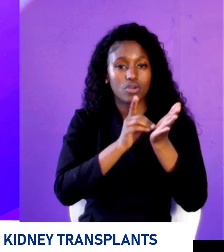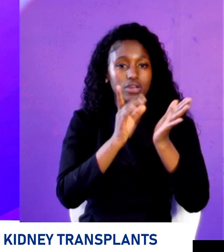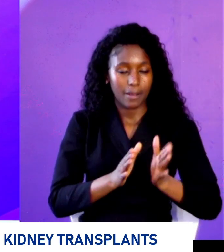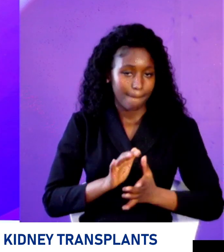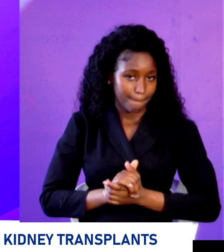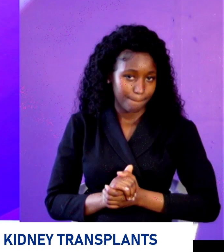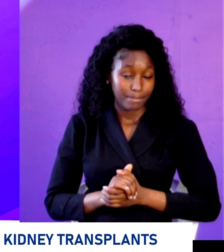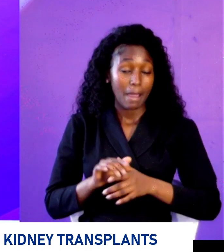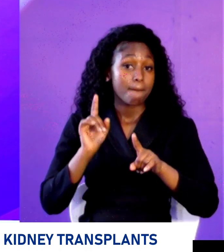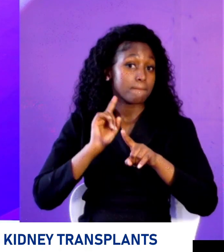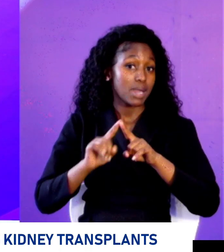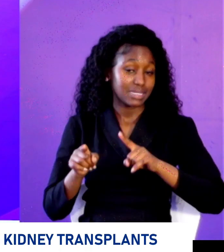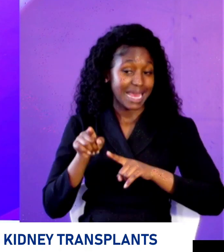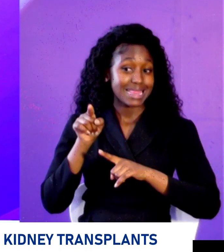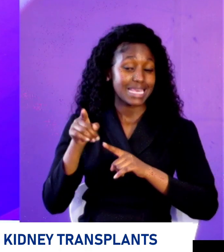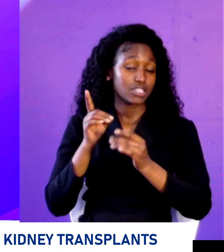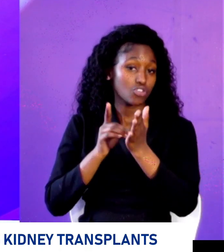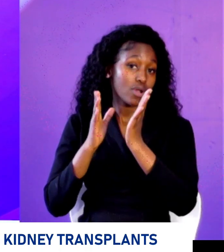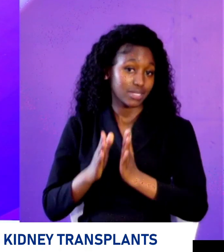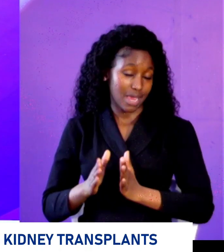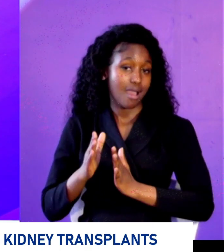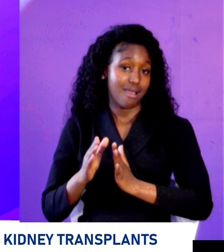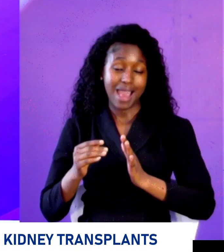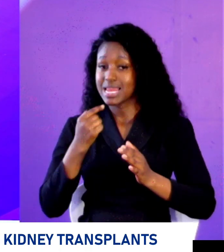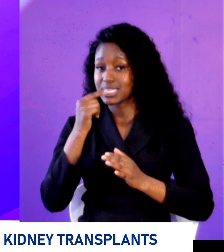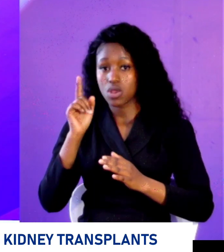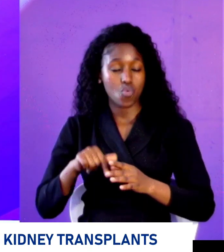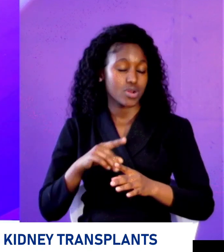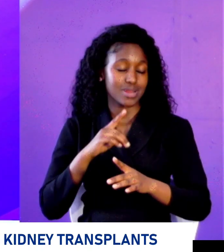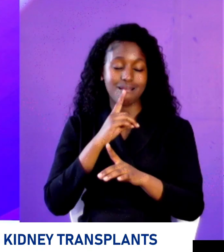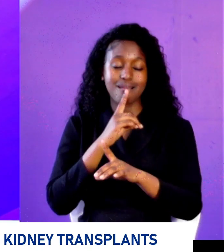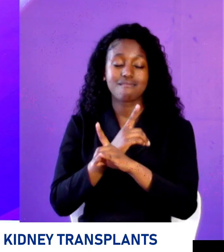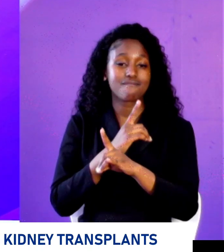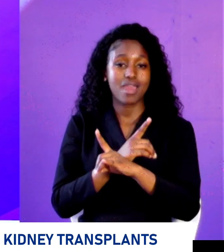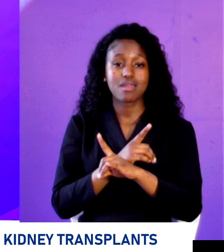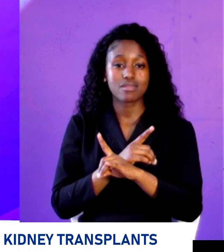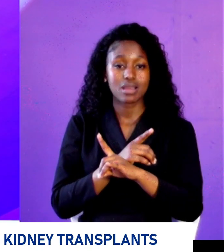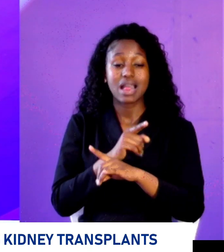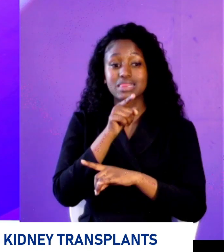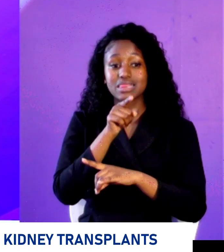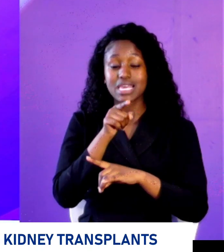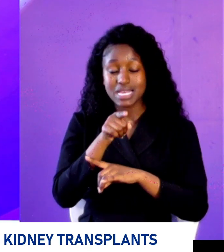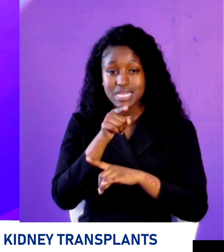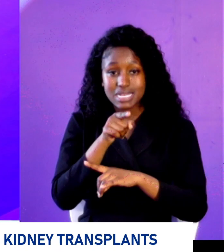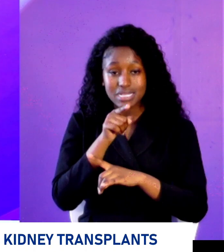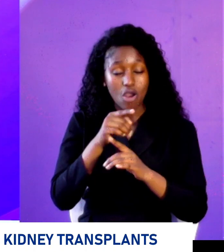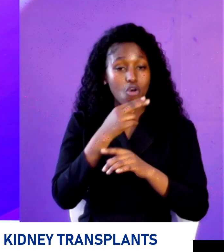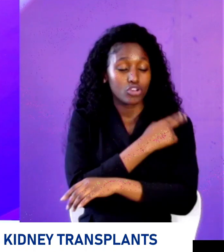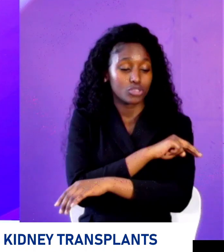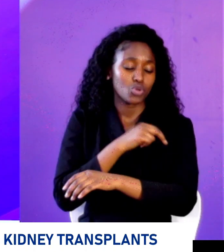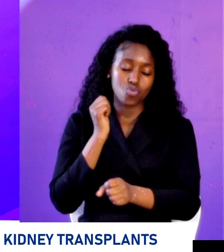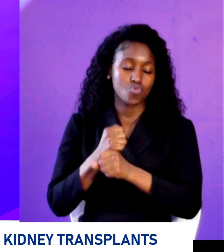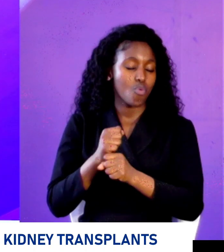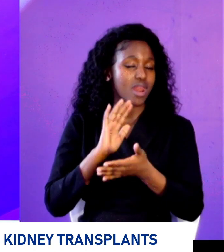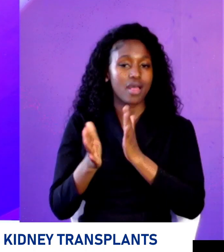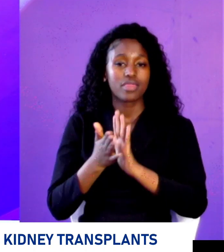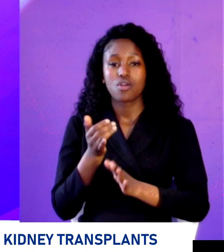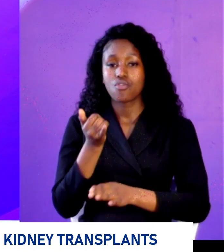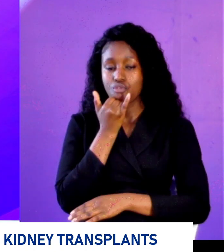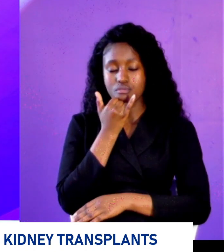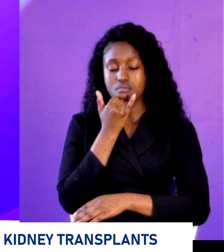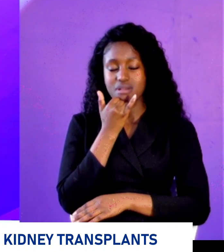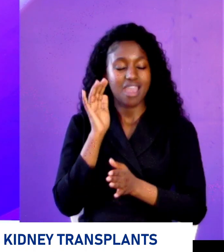Mishra strongly defended the integrity of the procedures undertaken at his